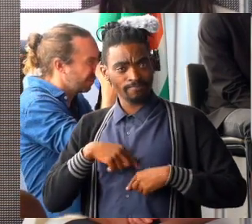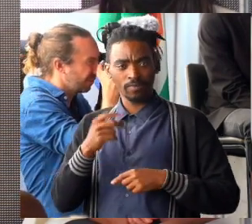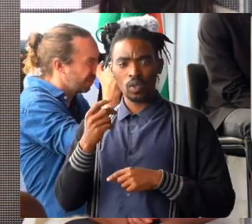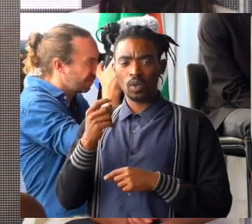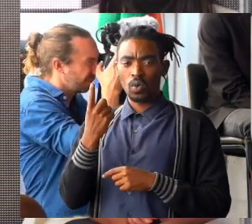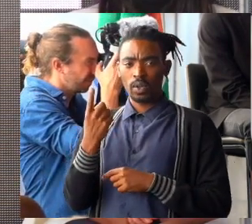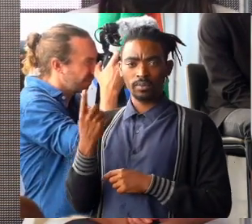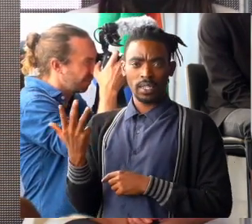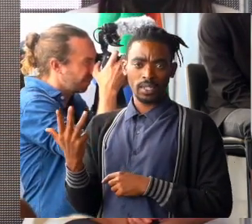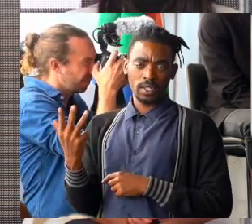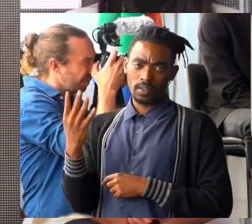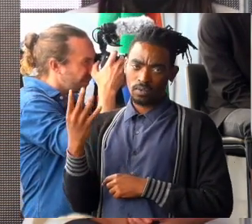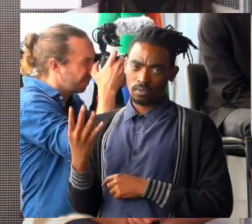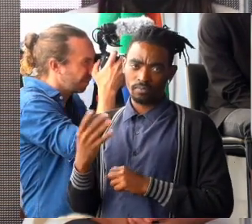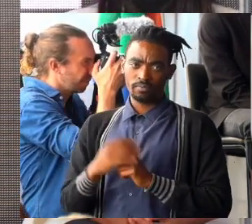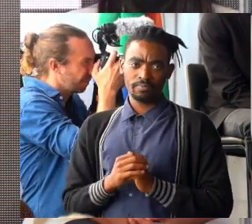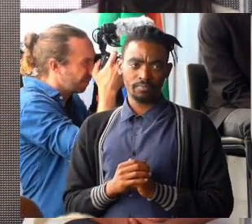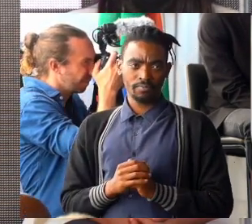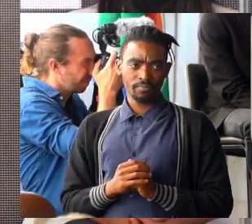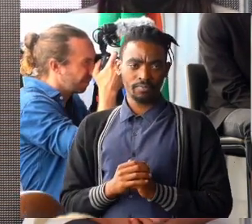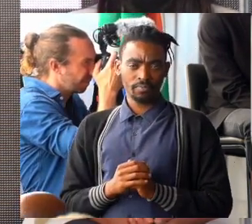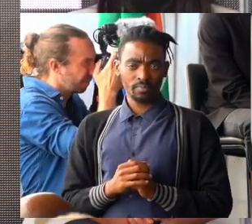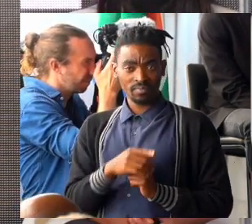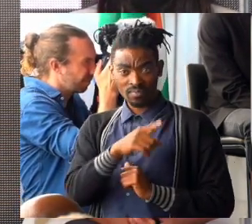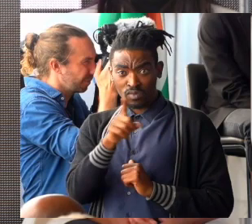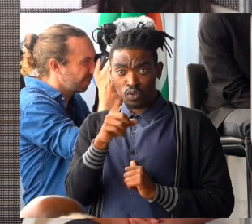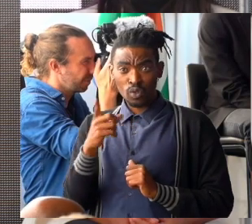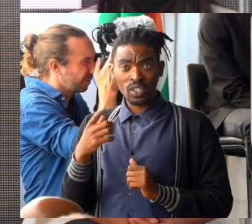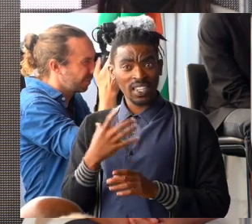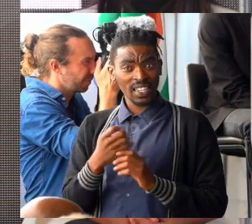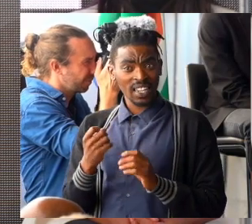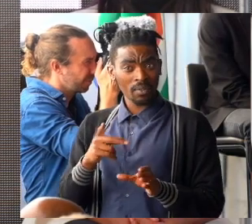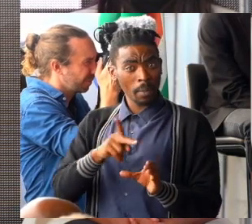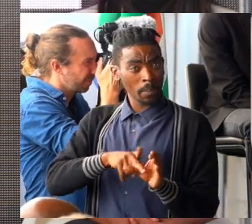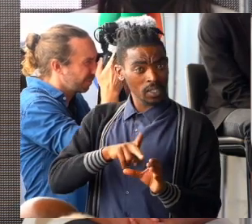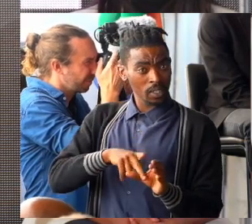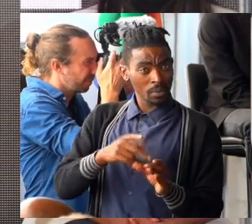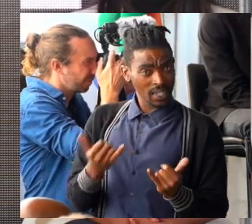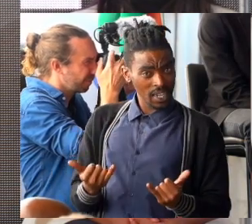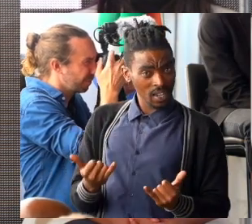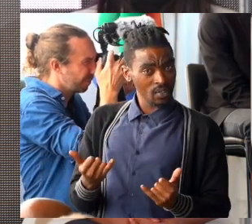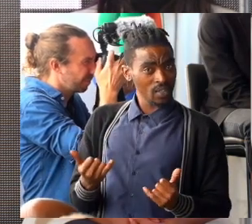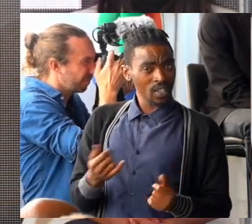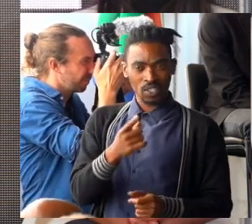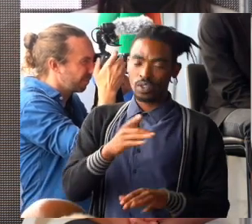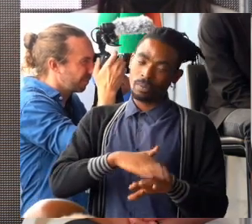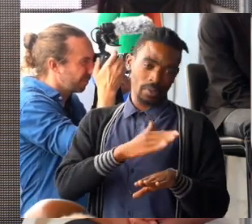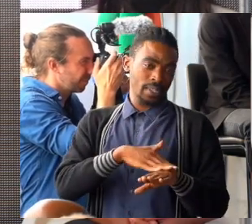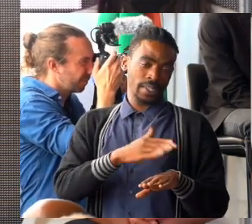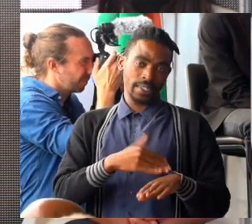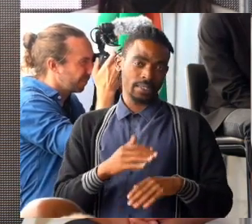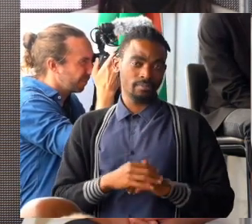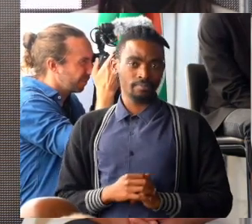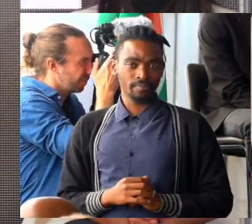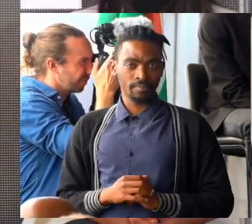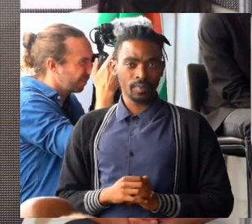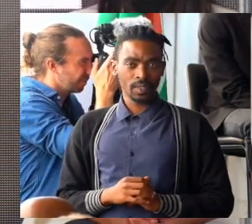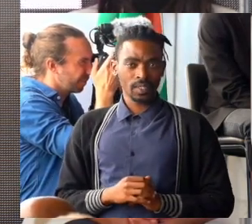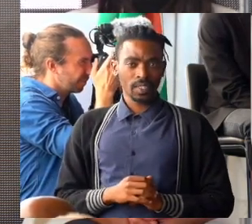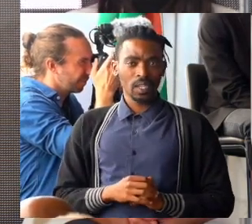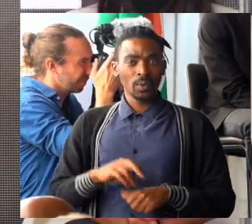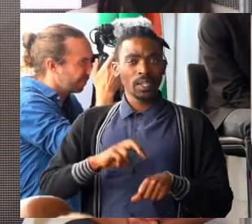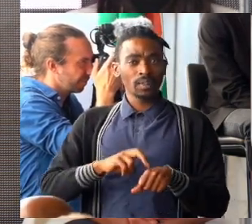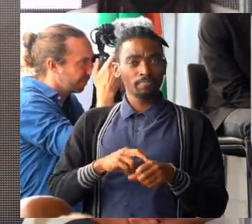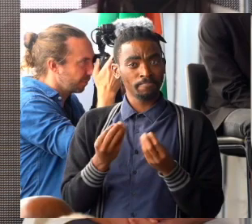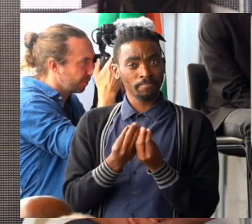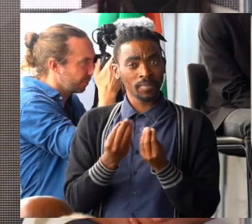1994. We are at a crossroads now. If we do not intervene now, it will be too late. We need something deeper